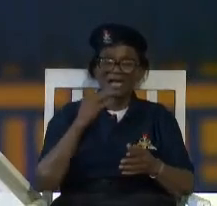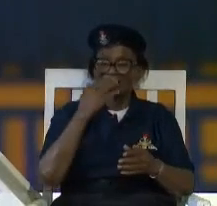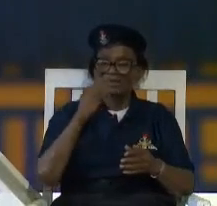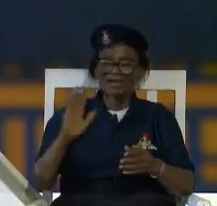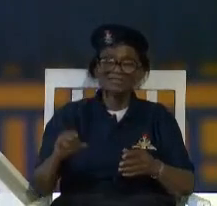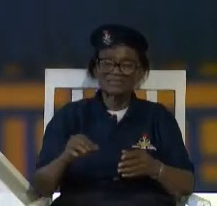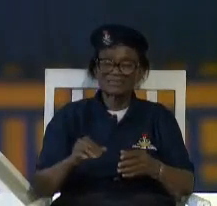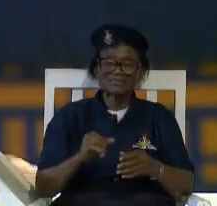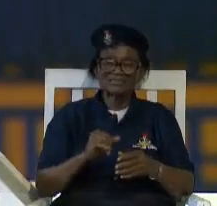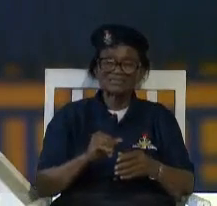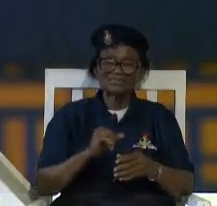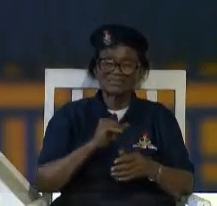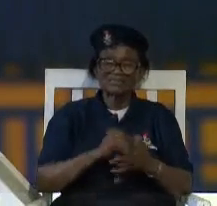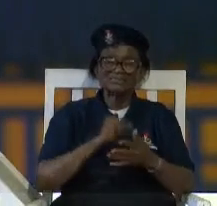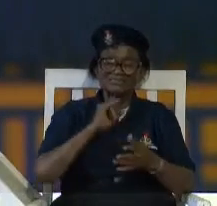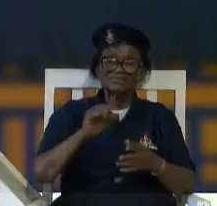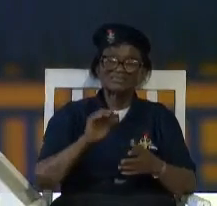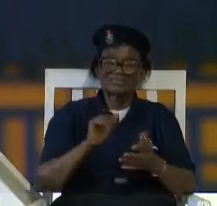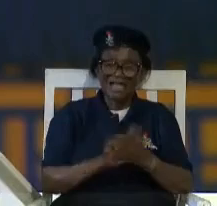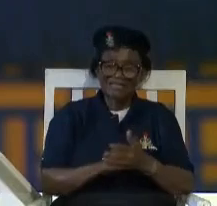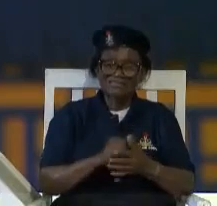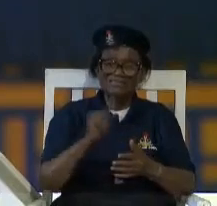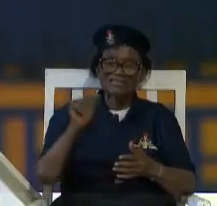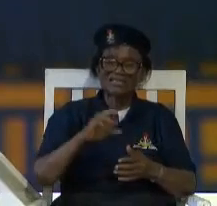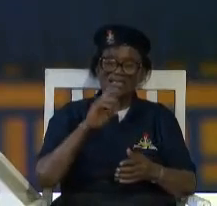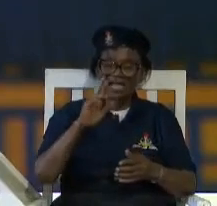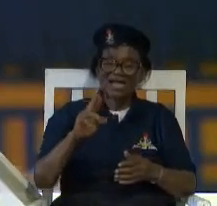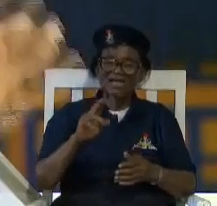It's that they are secondary.